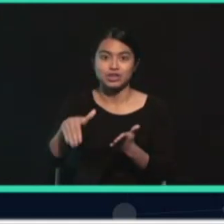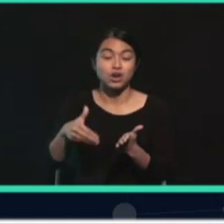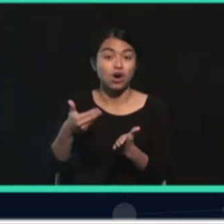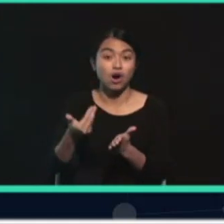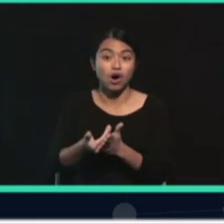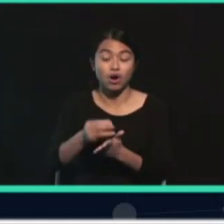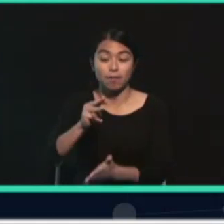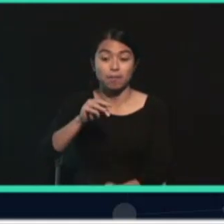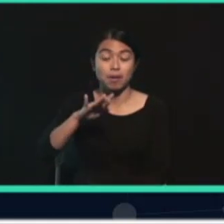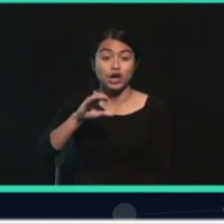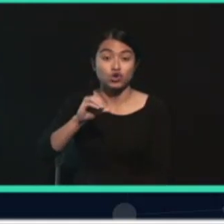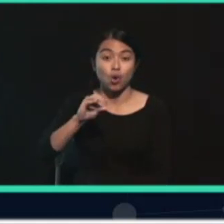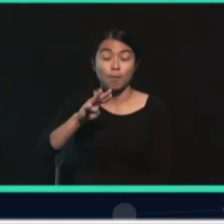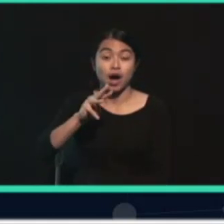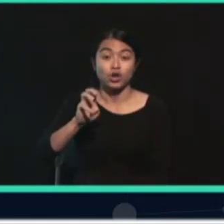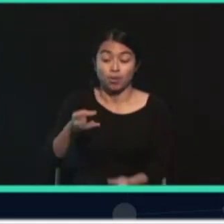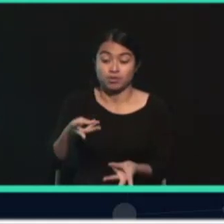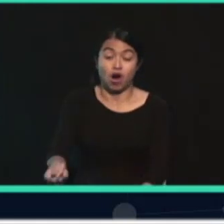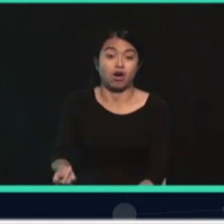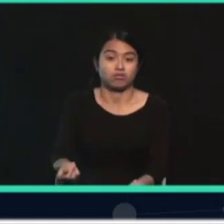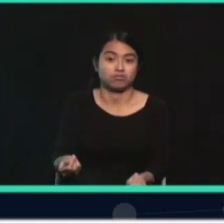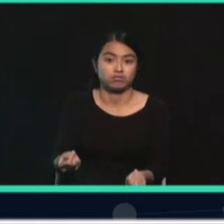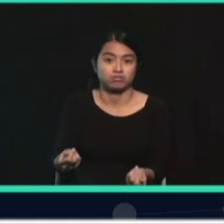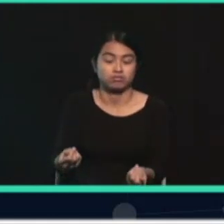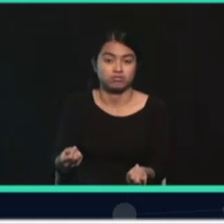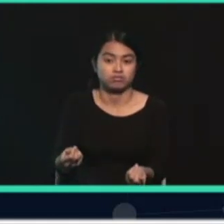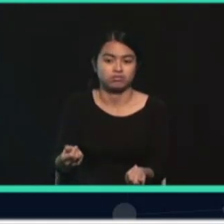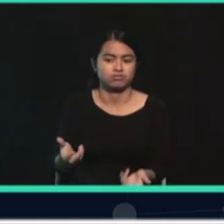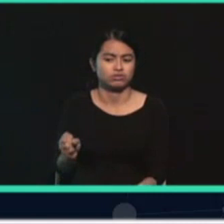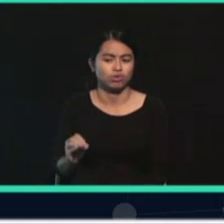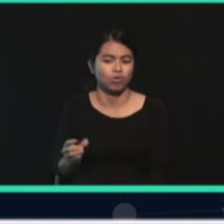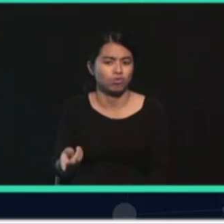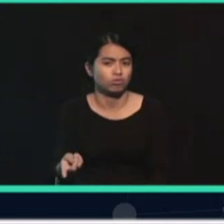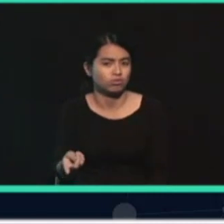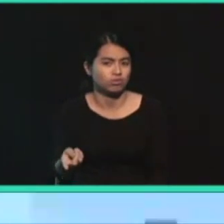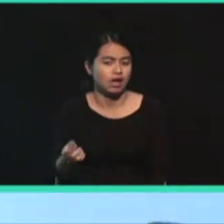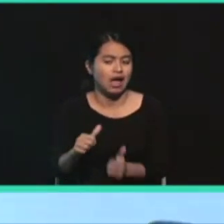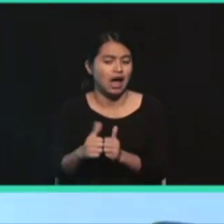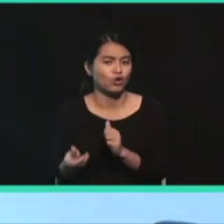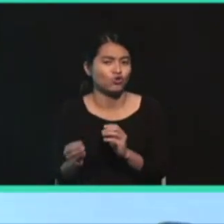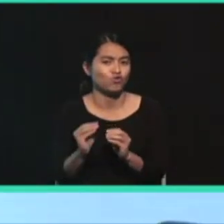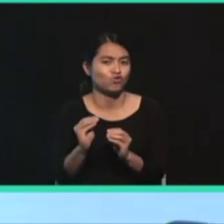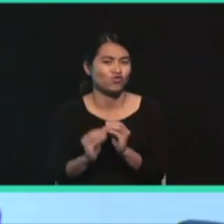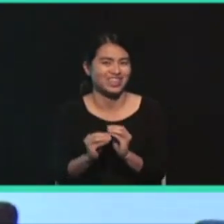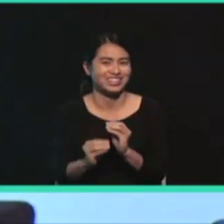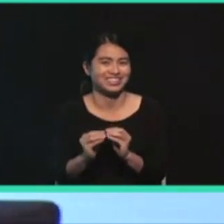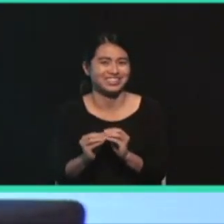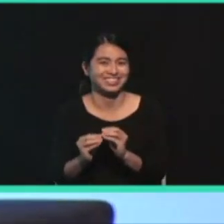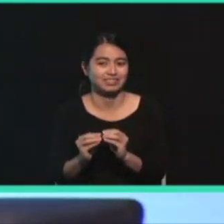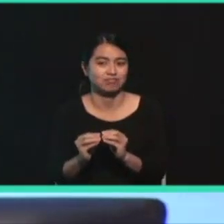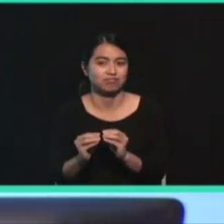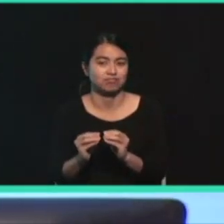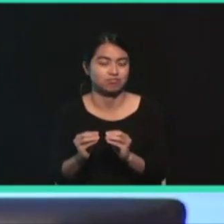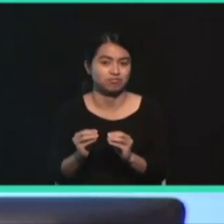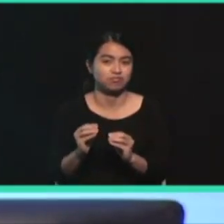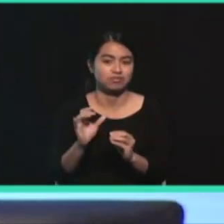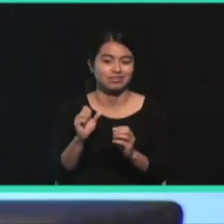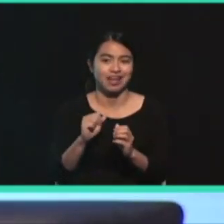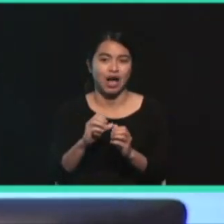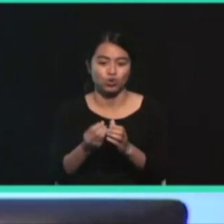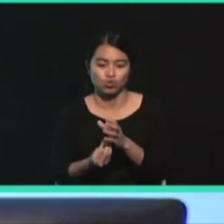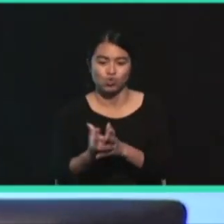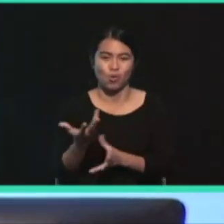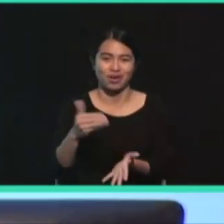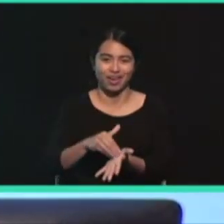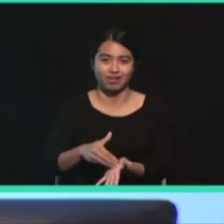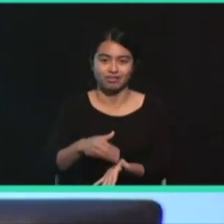all gone. And then the question was, what makes it to restore your microbiota? So we have a